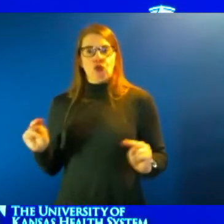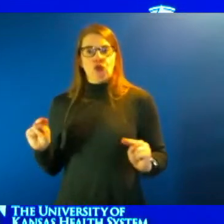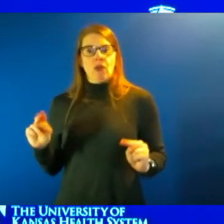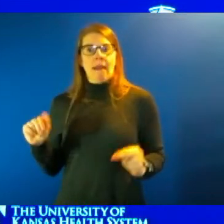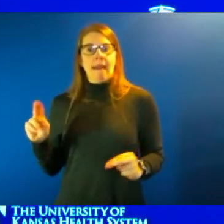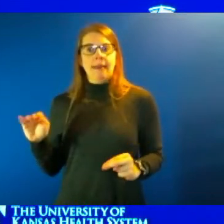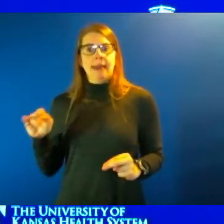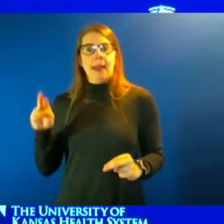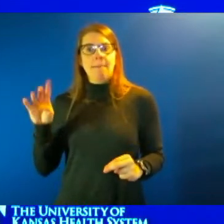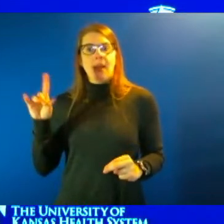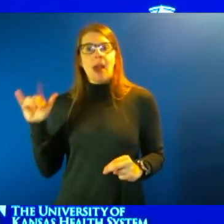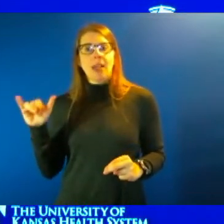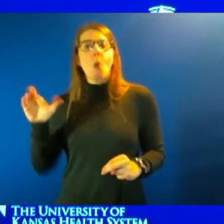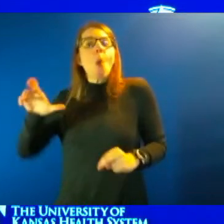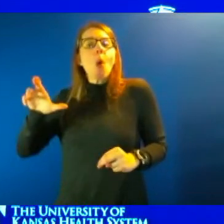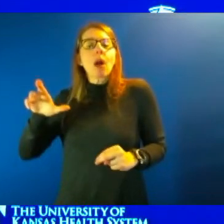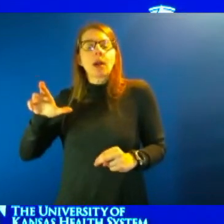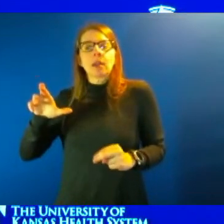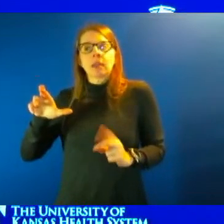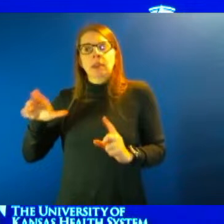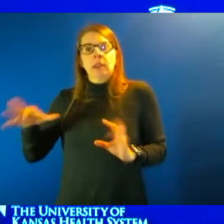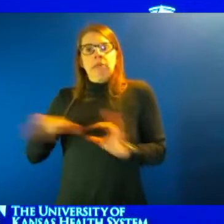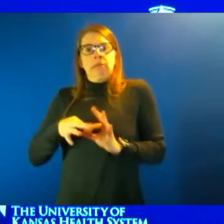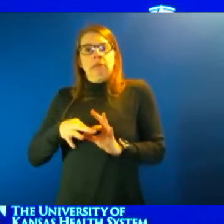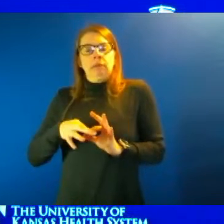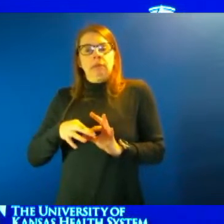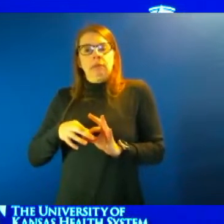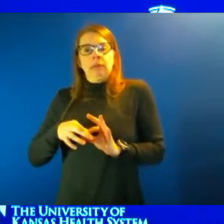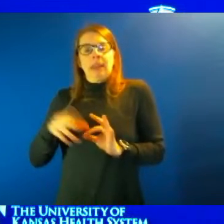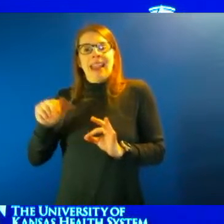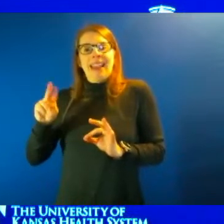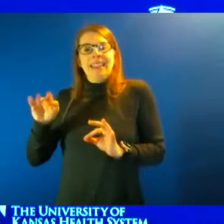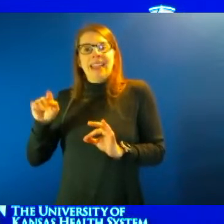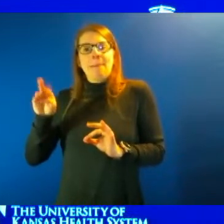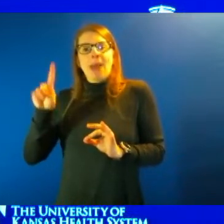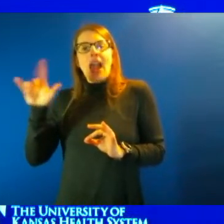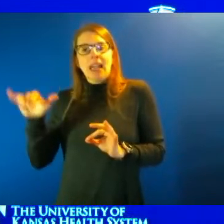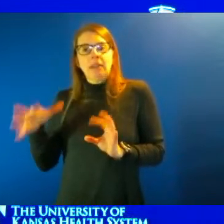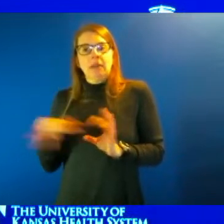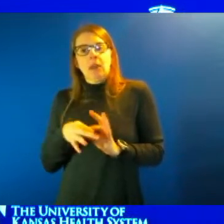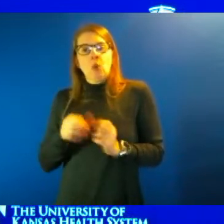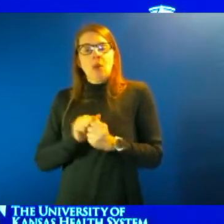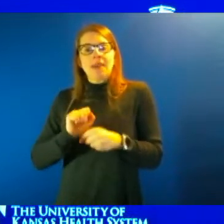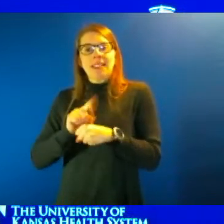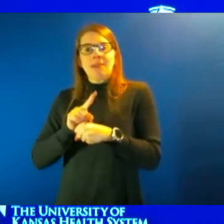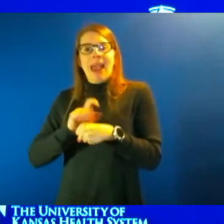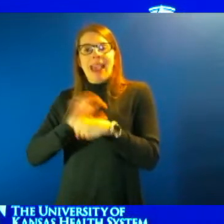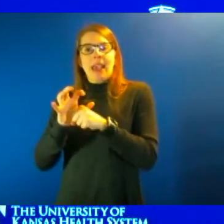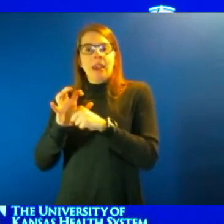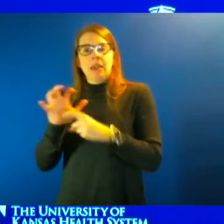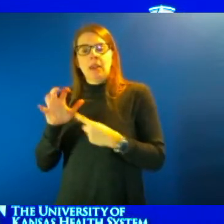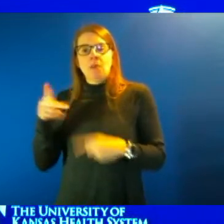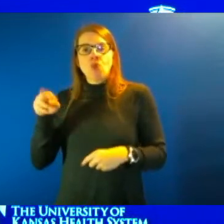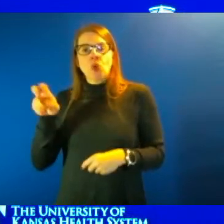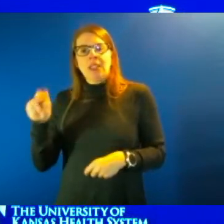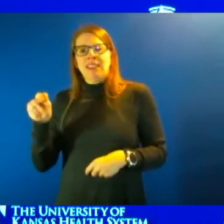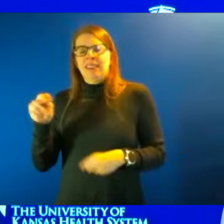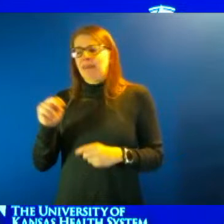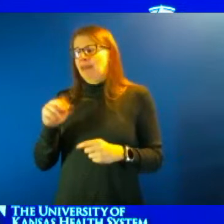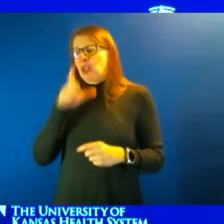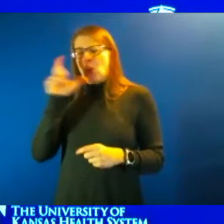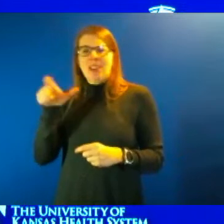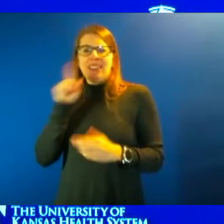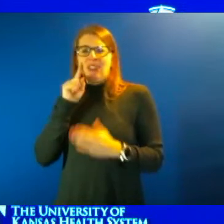is it just an antibody that's attaching to the spike protein? So really the overall recommendation is there's no need to check an antibody